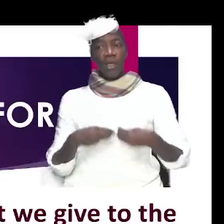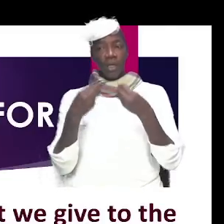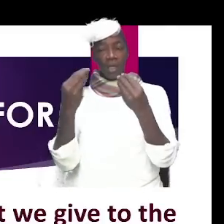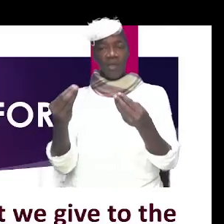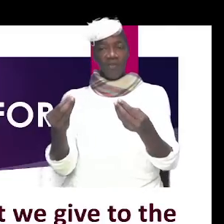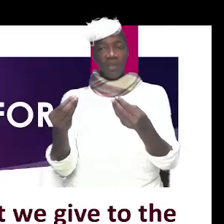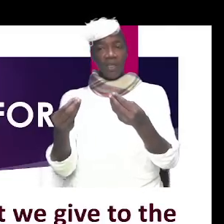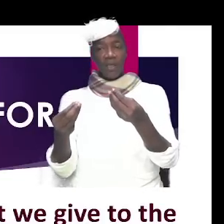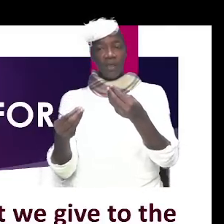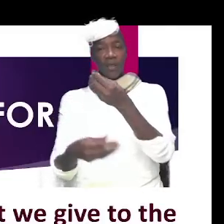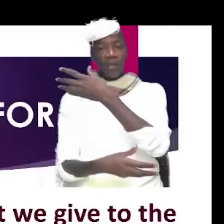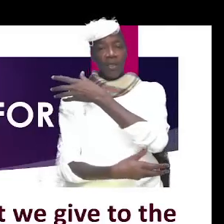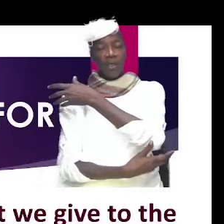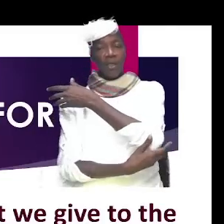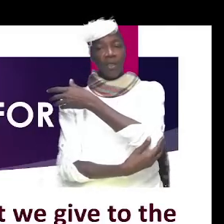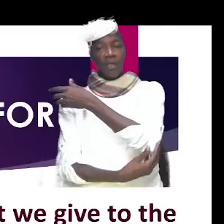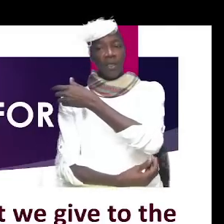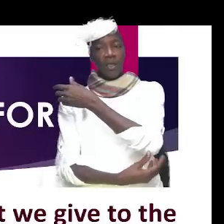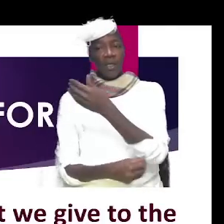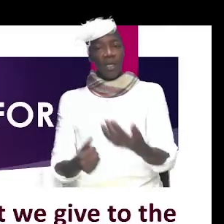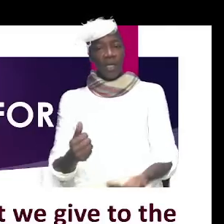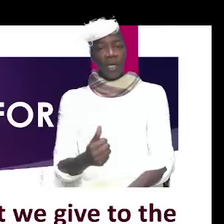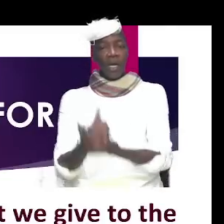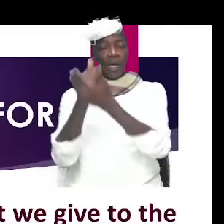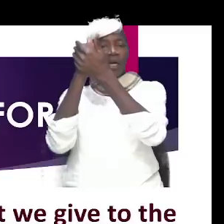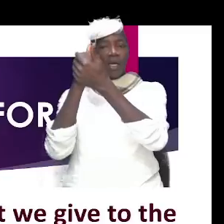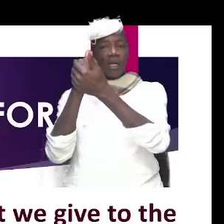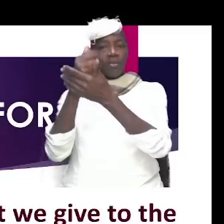needy, helping the poor,